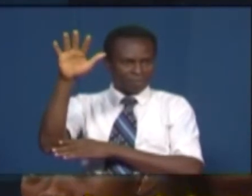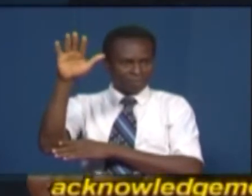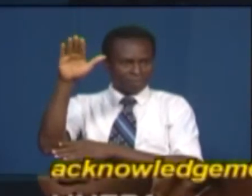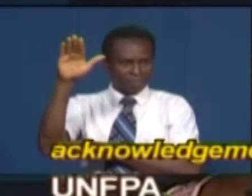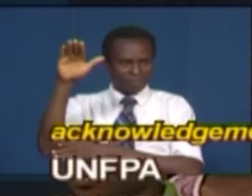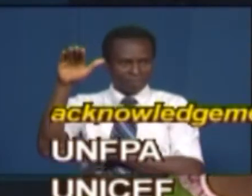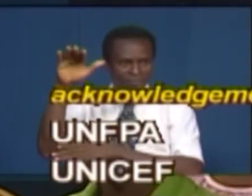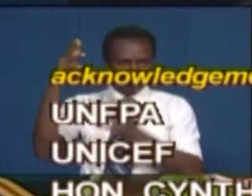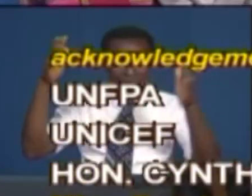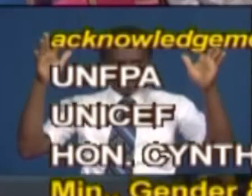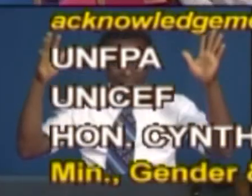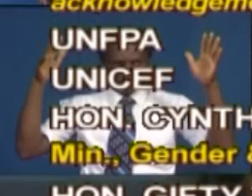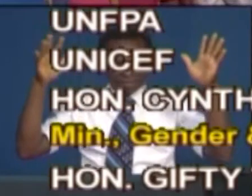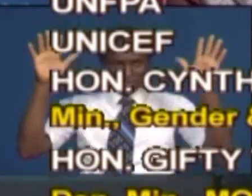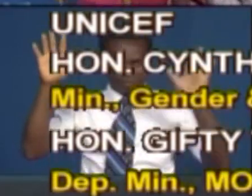Bye.